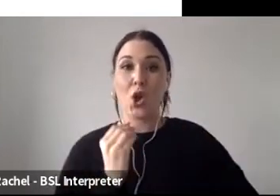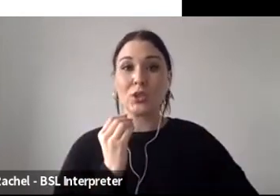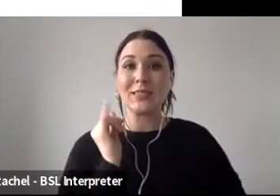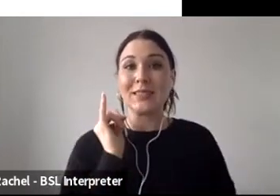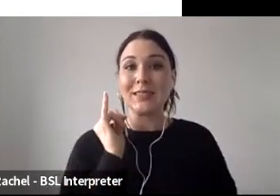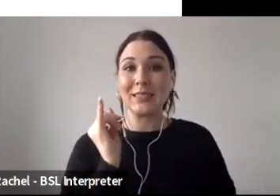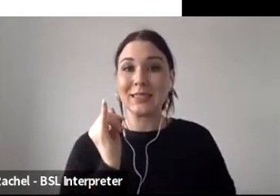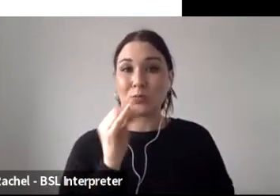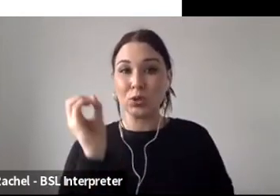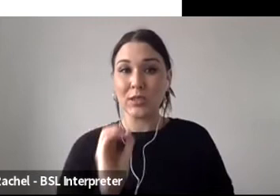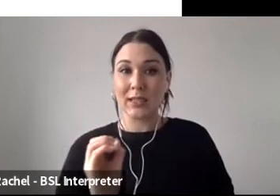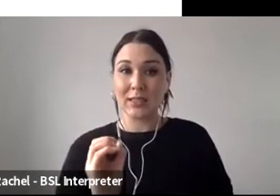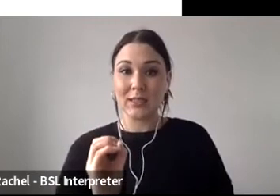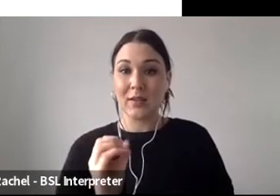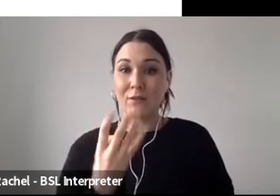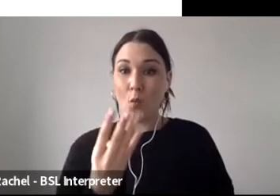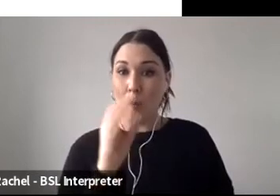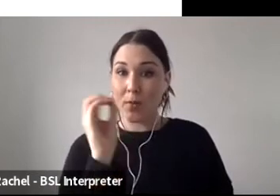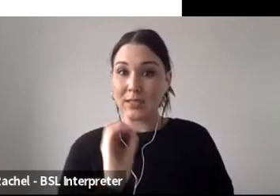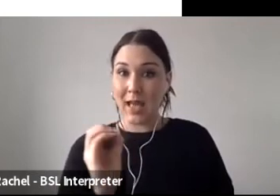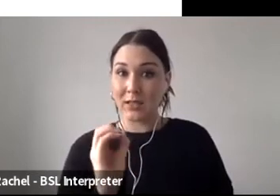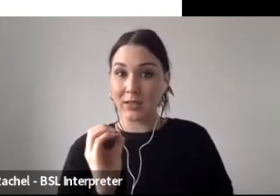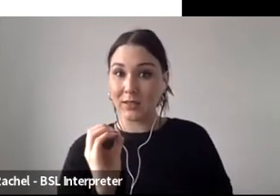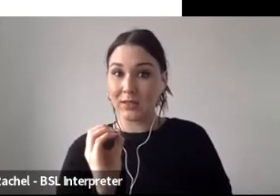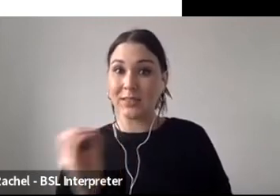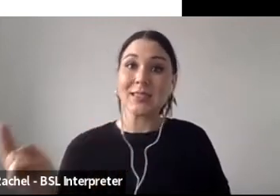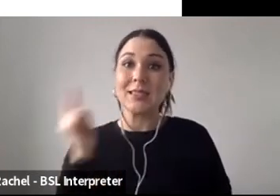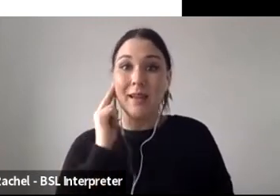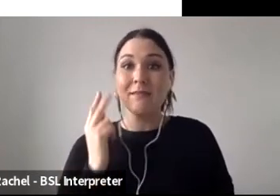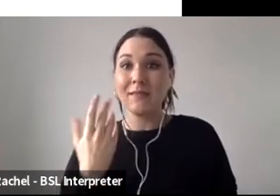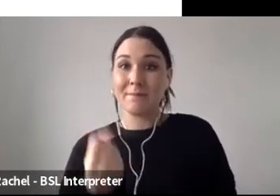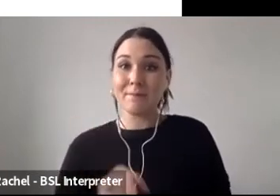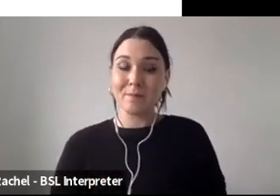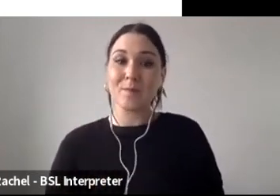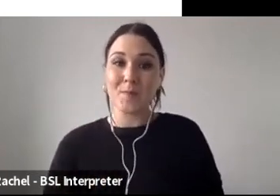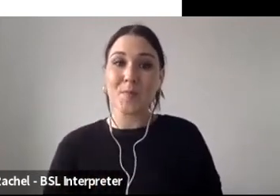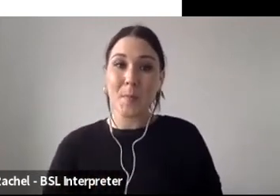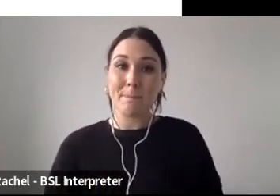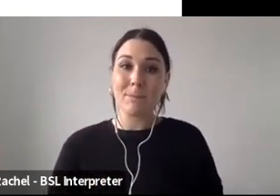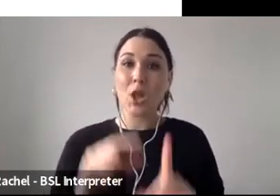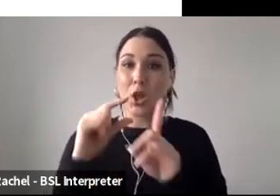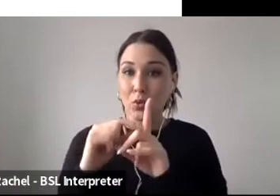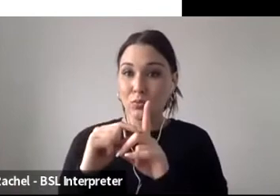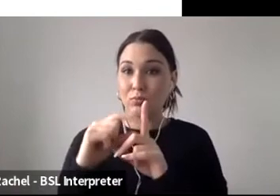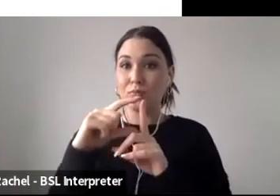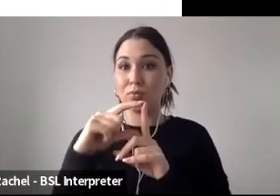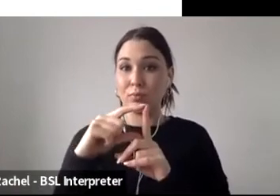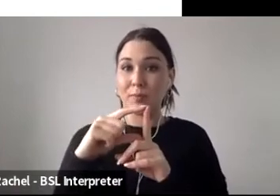then 4% of you say you're deaf with lowercase d or uppercase